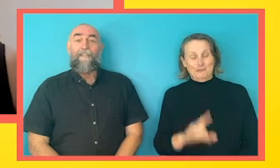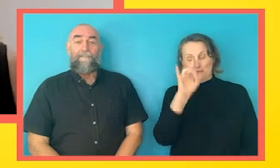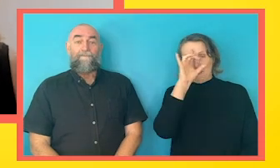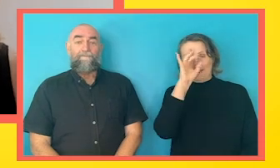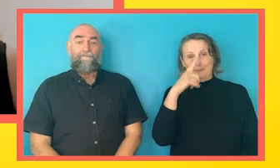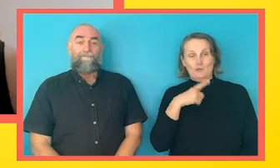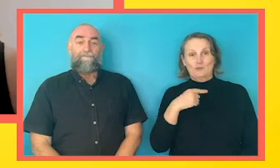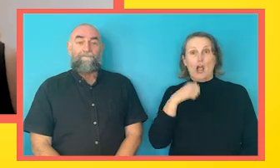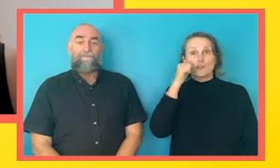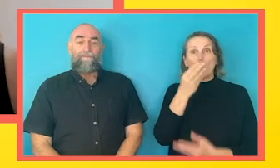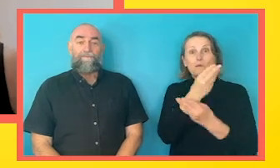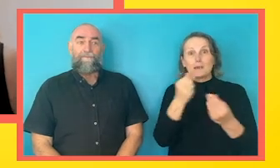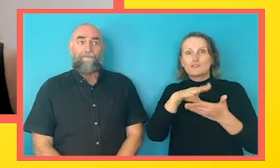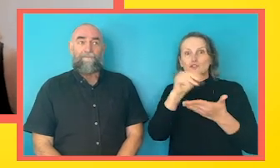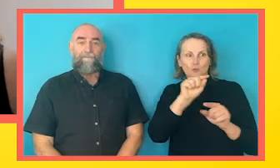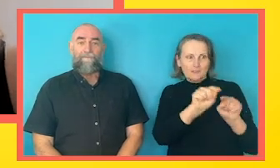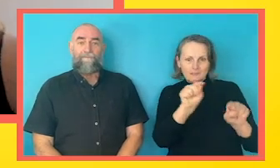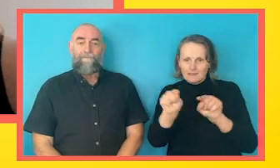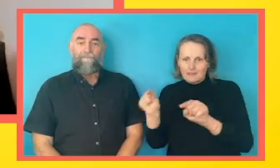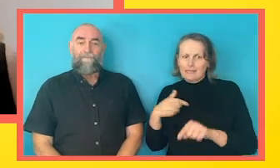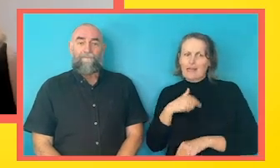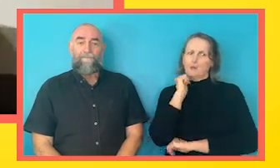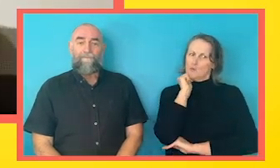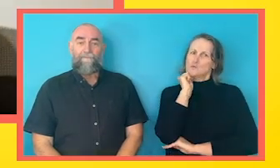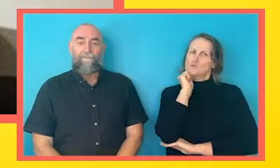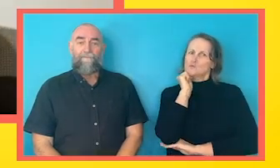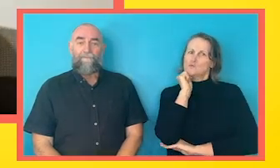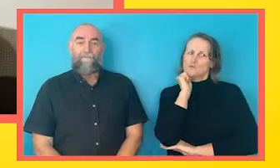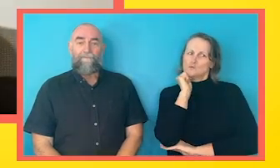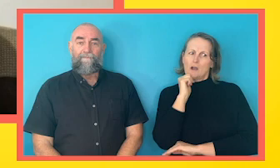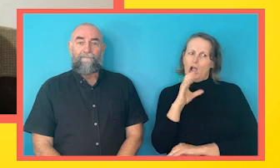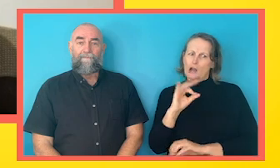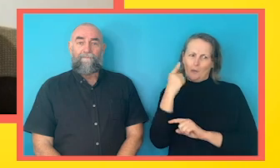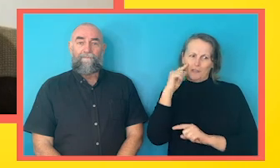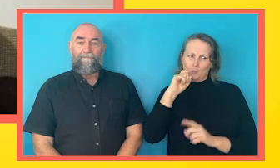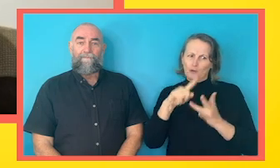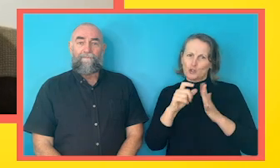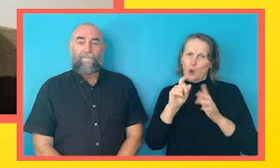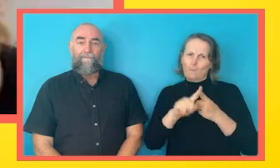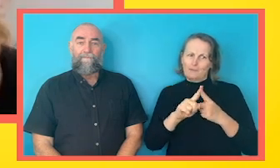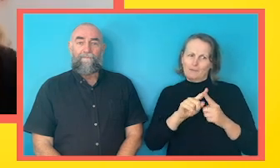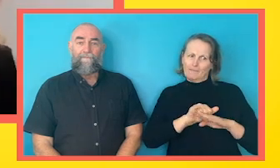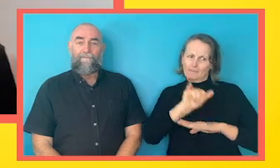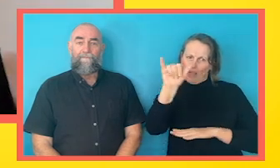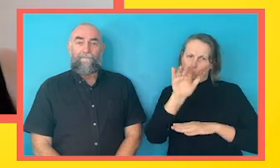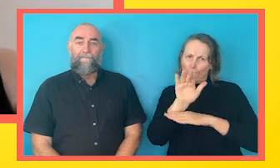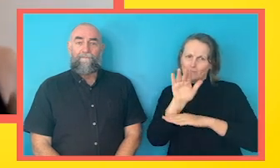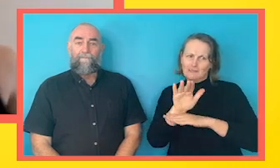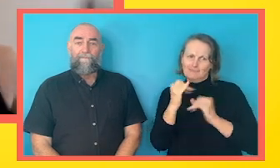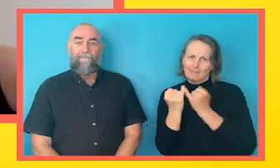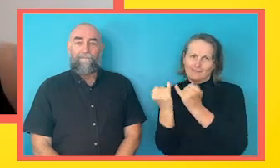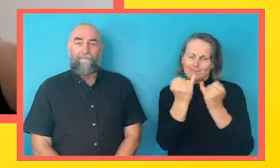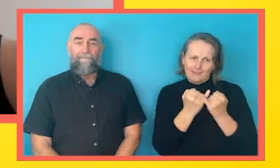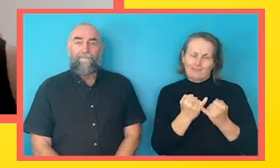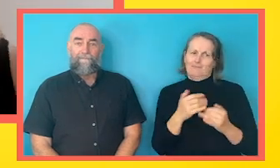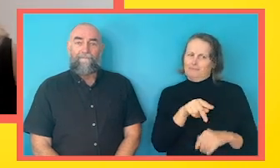because I know some of the kids I teach, and I'm like, I don't think you'd cope very well with that kind of pressure. So it's a credit